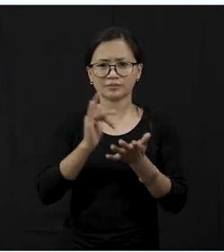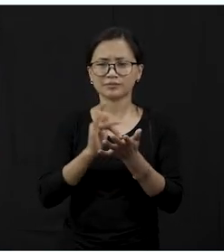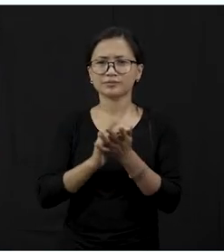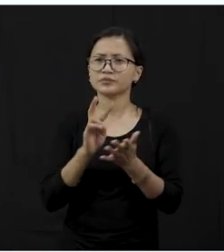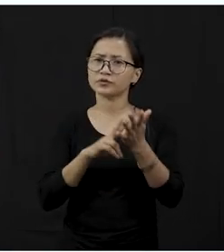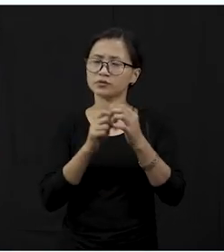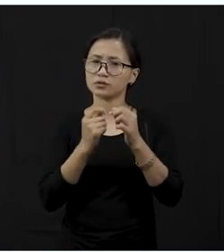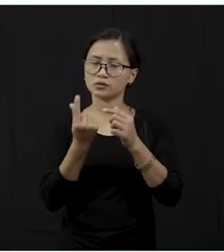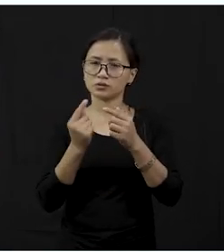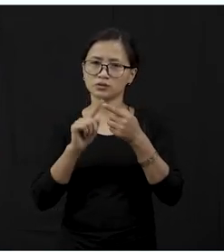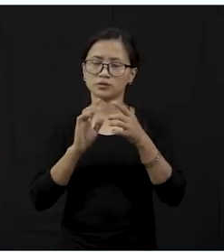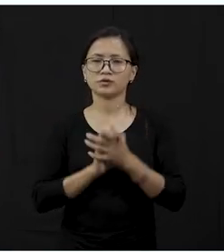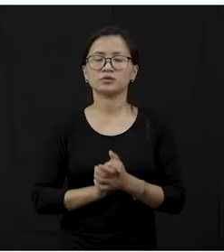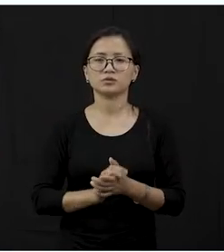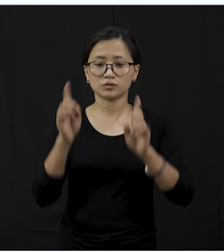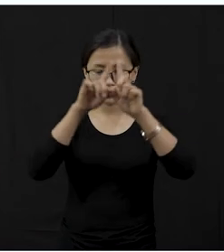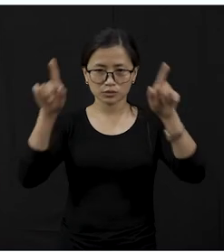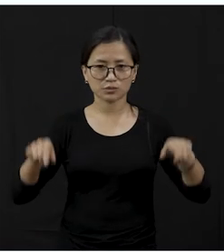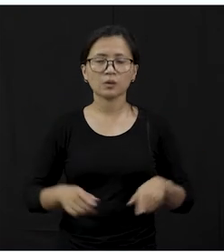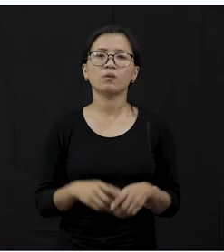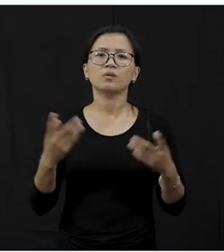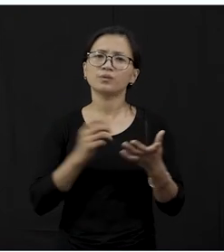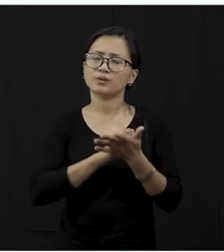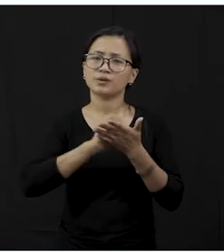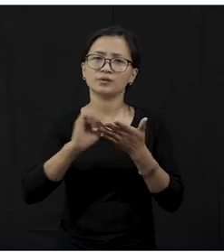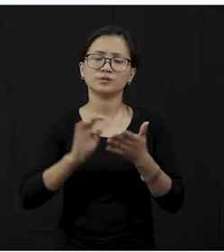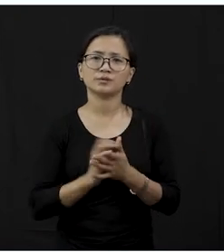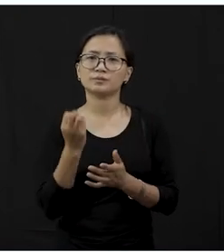mentioned that while we are writing a number,